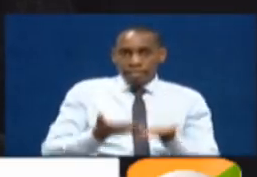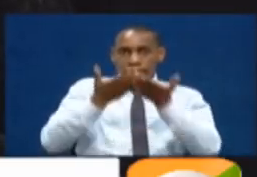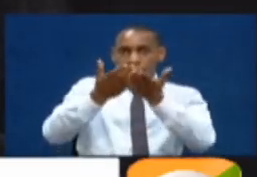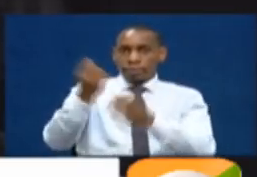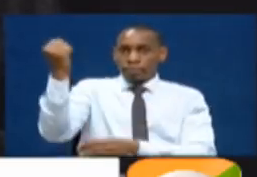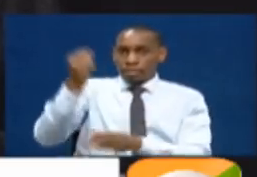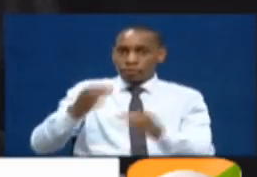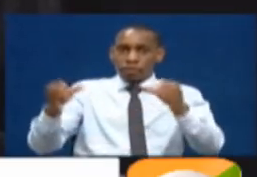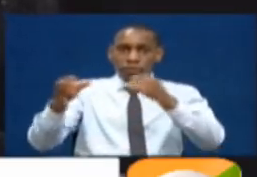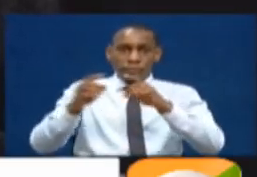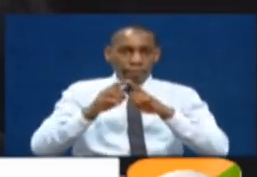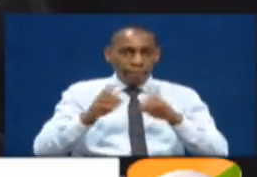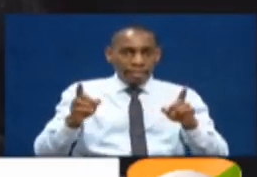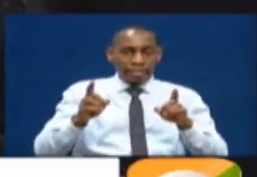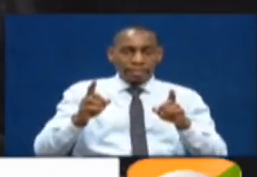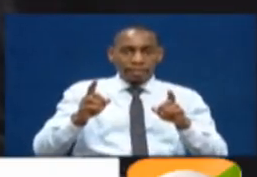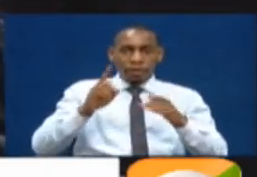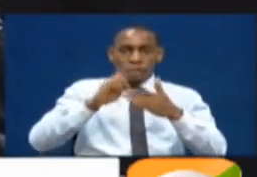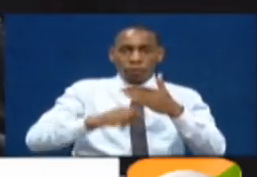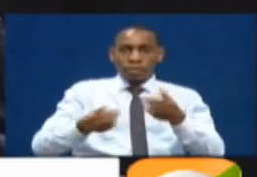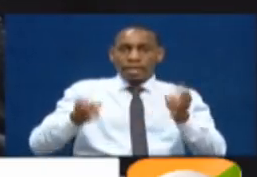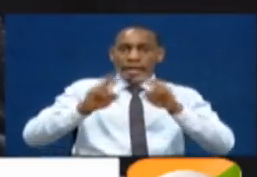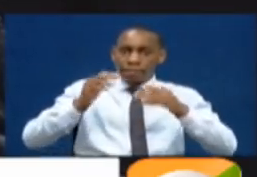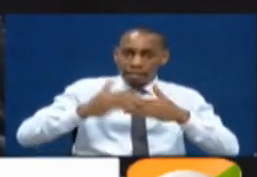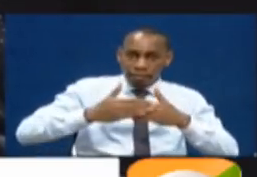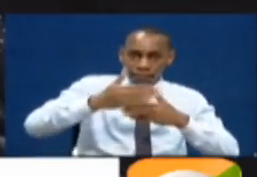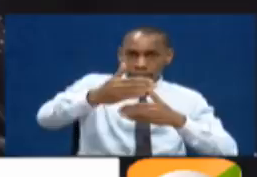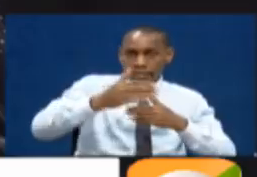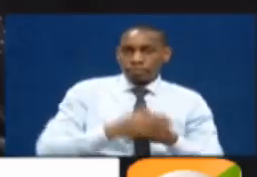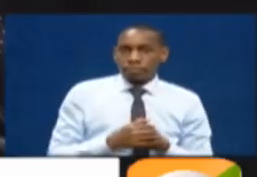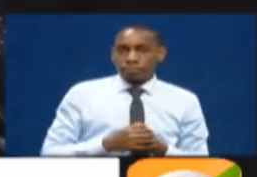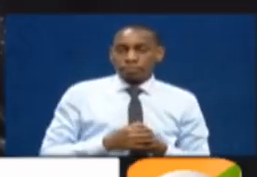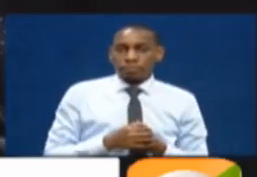class. But what then happens? We get into